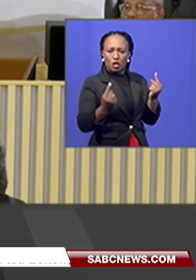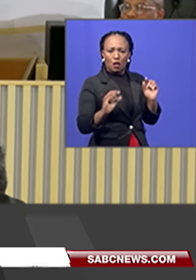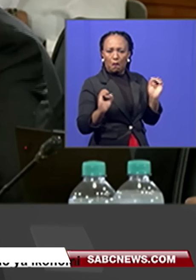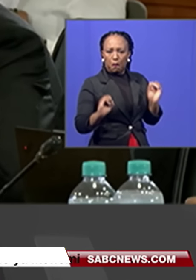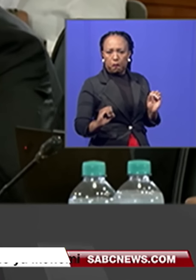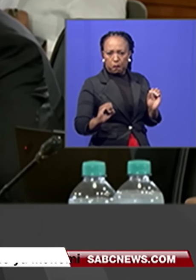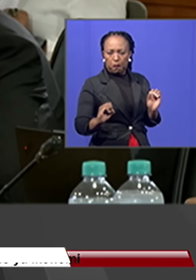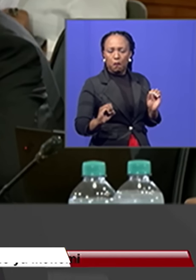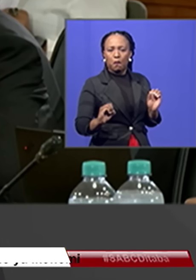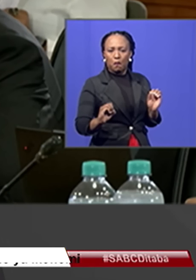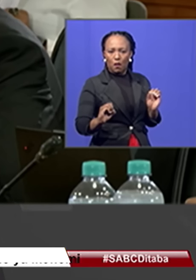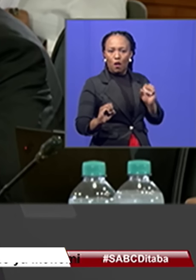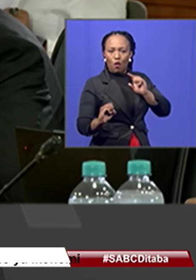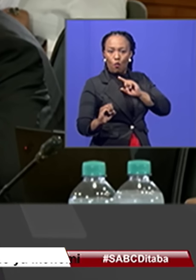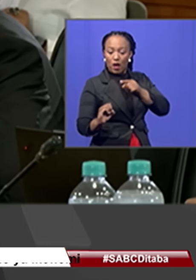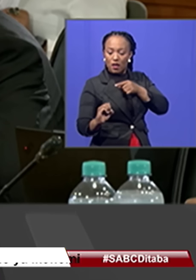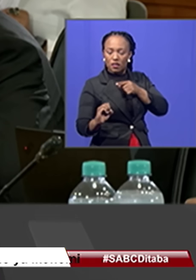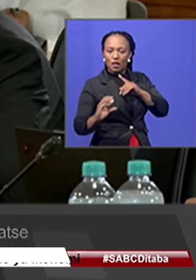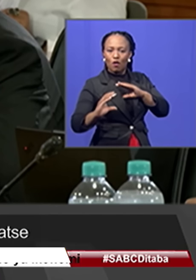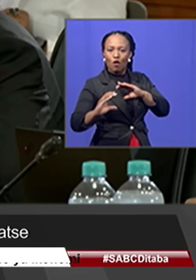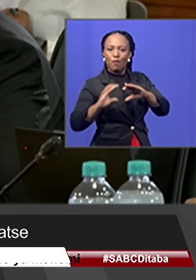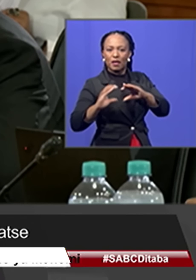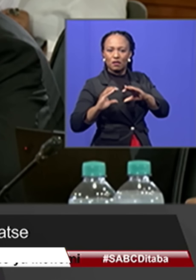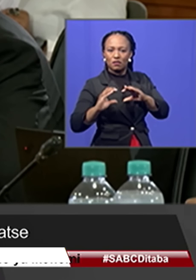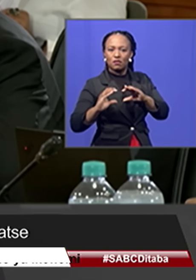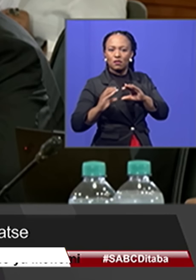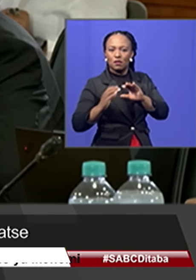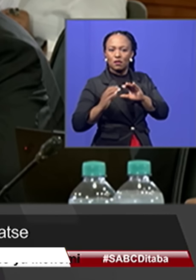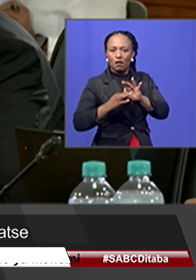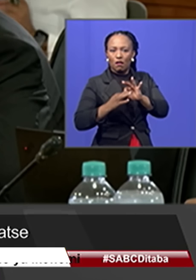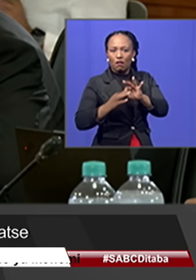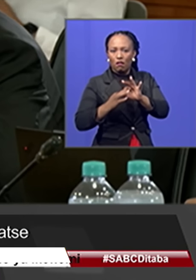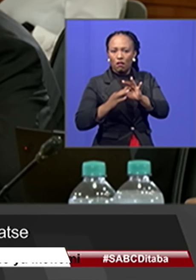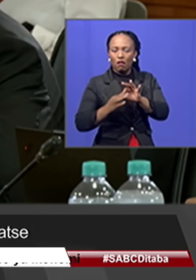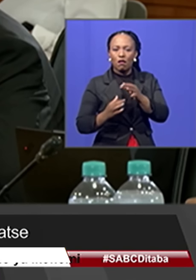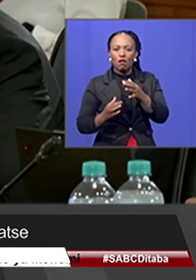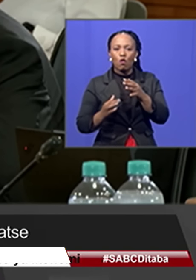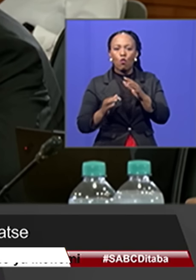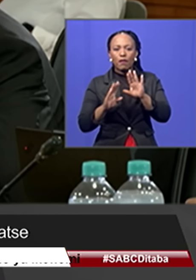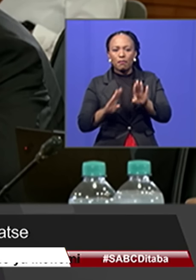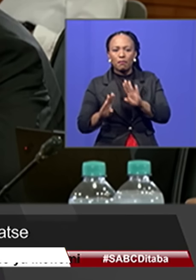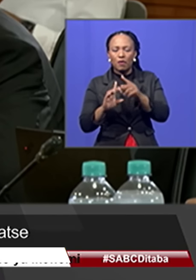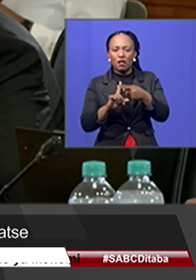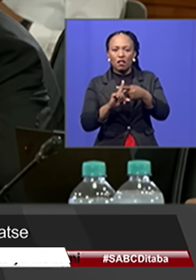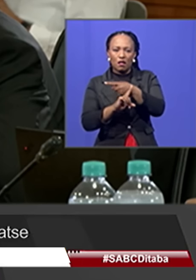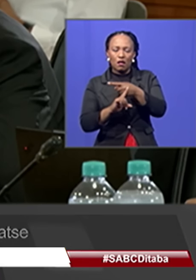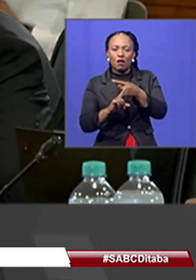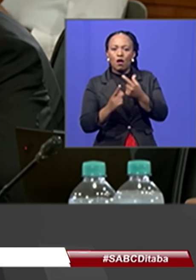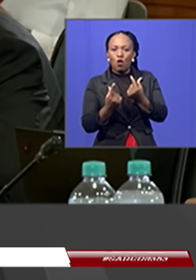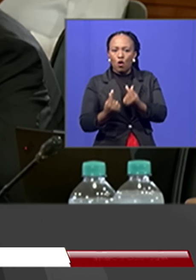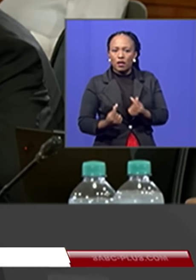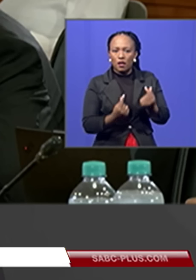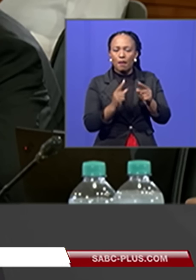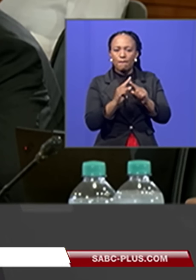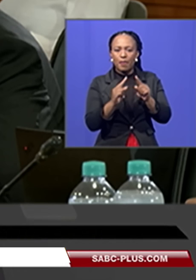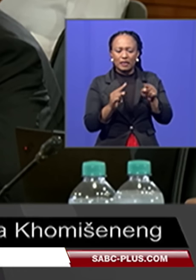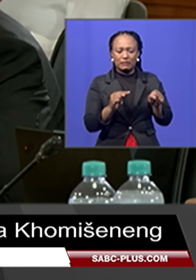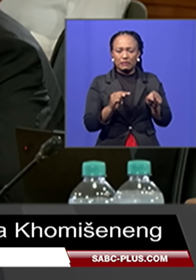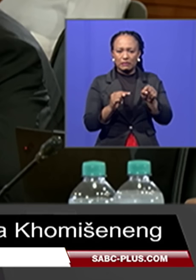are able to communicate in relation to irregular conduct within the municipality without